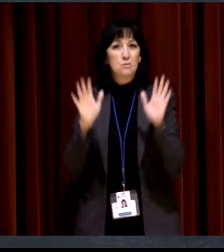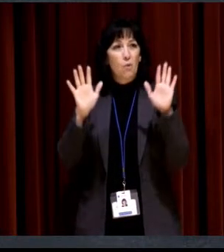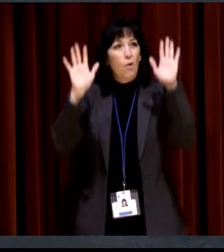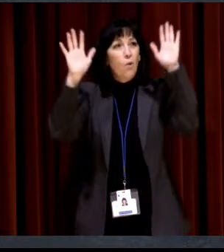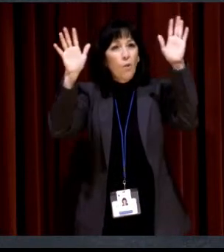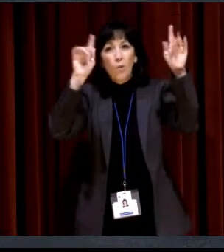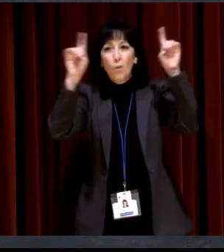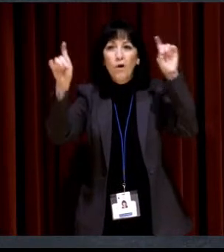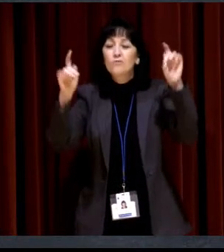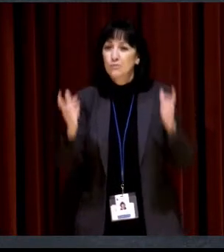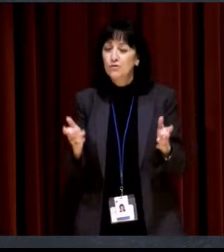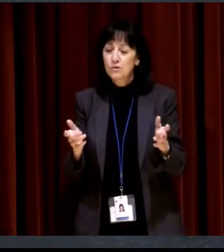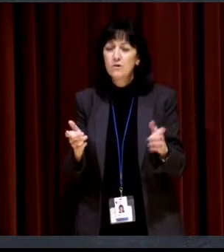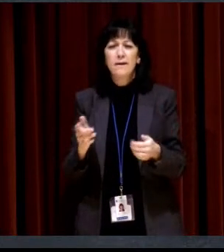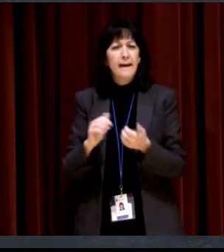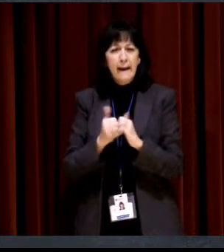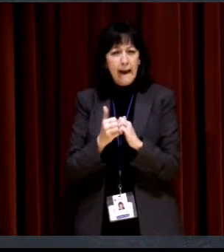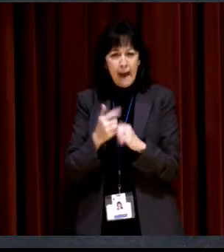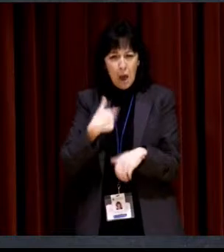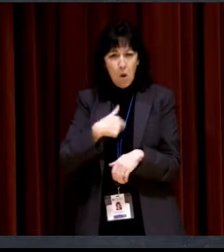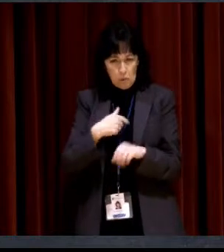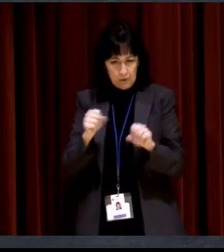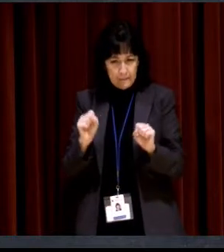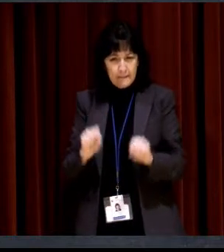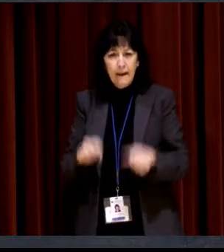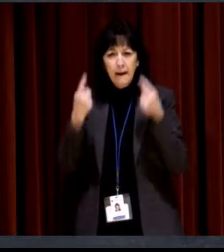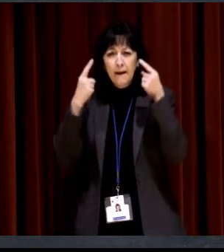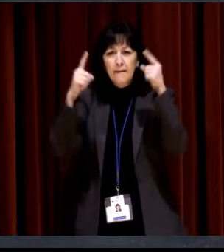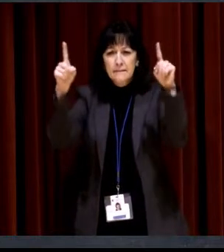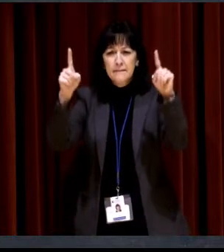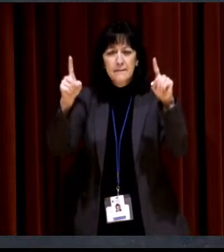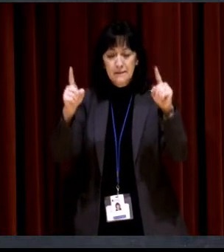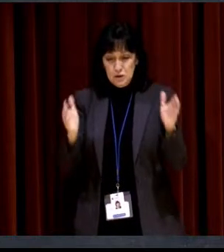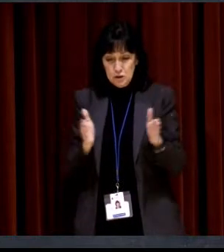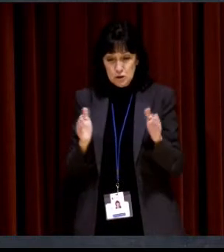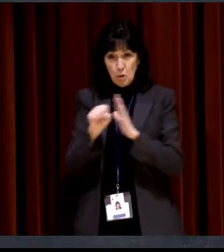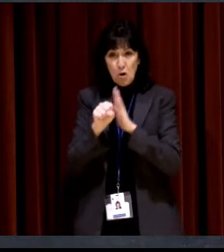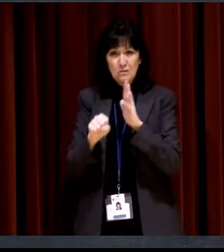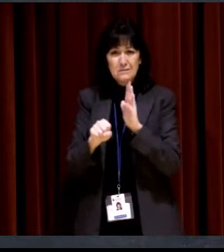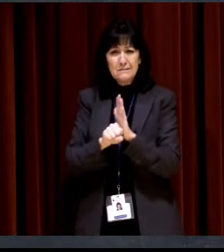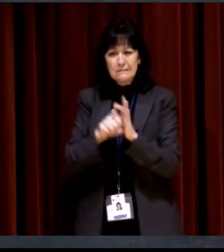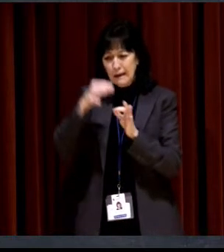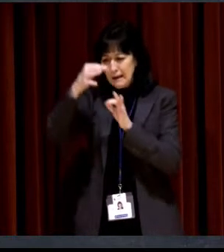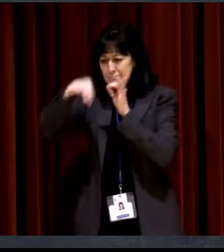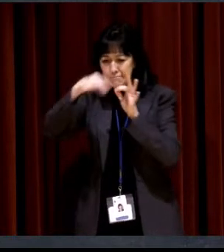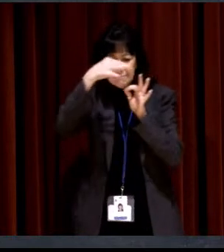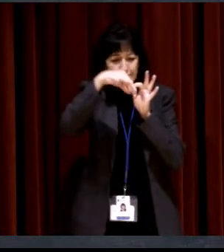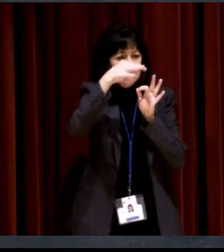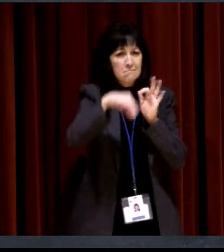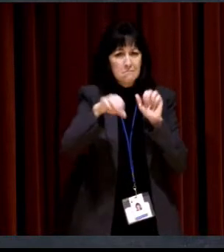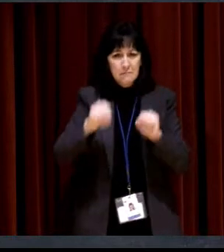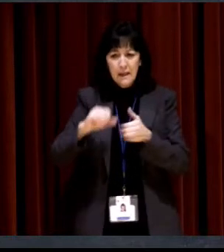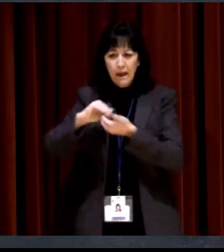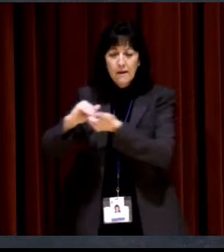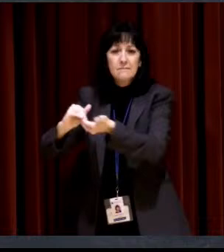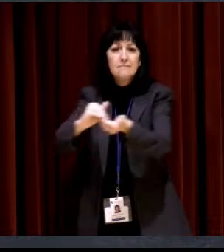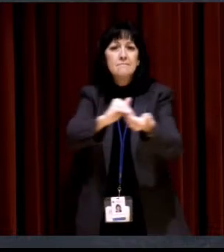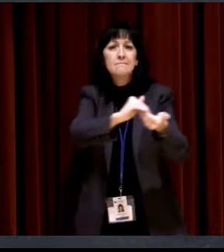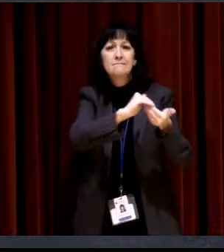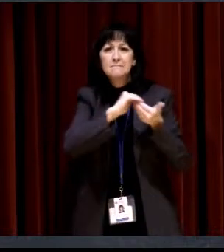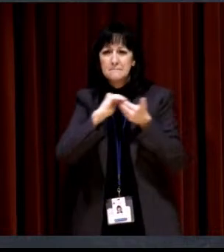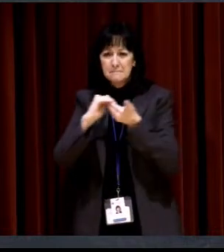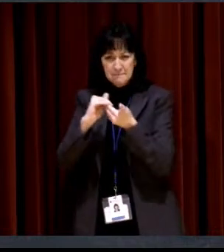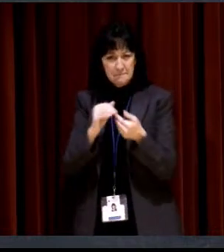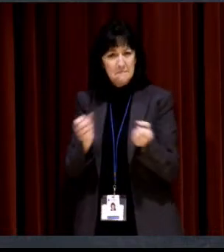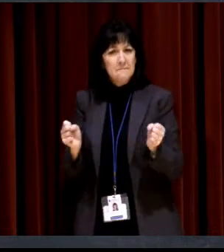more collaborative way. And I just thinking about, you talked about nonprofits, and I was fortunate enough